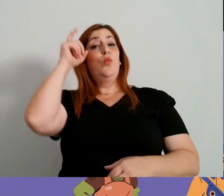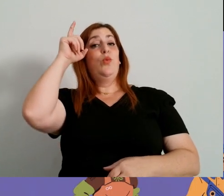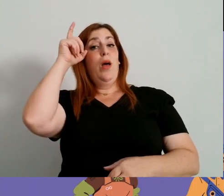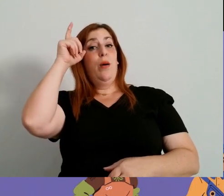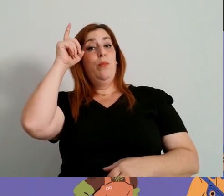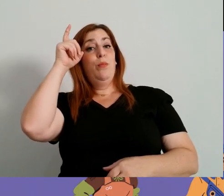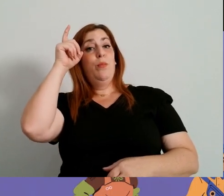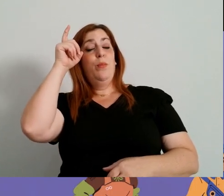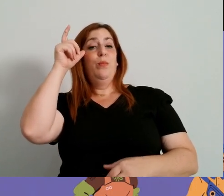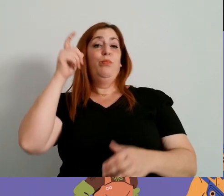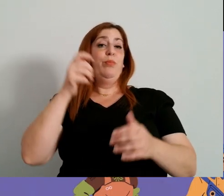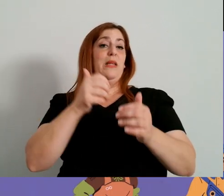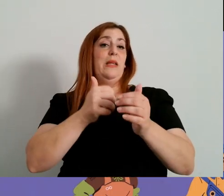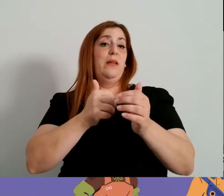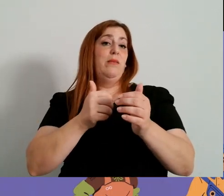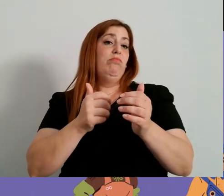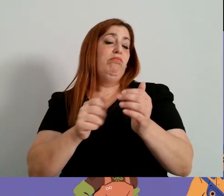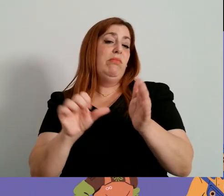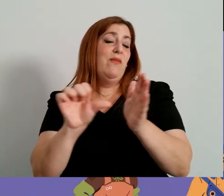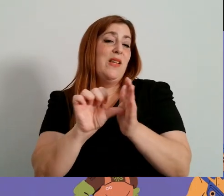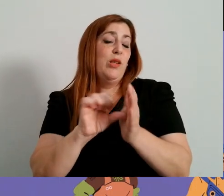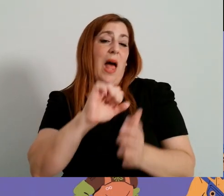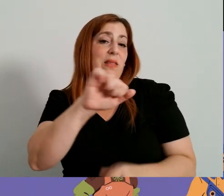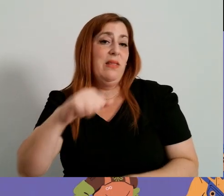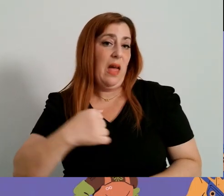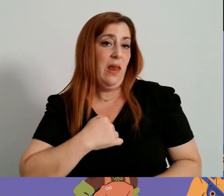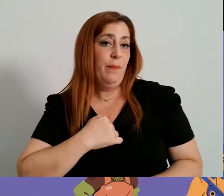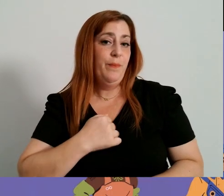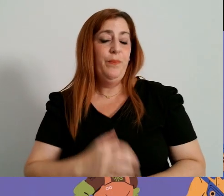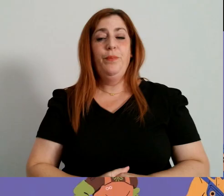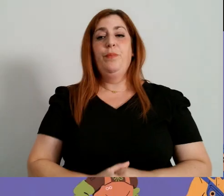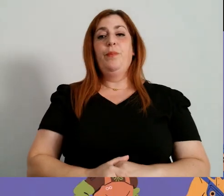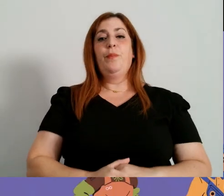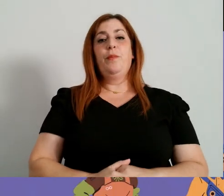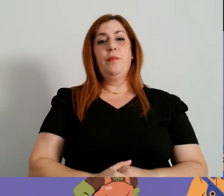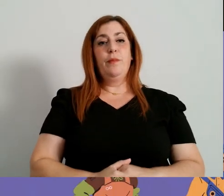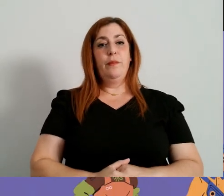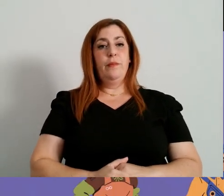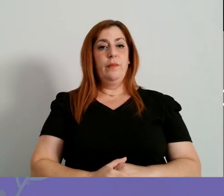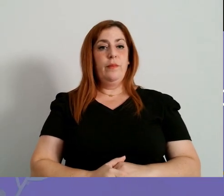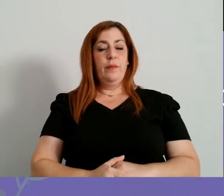So just keep that in mind the next autistic person you come across.